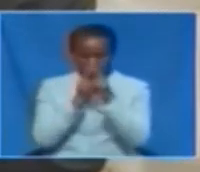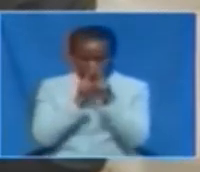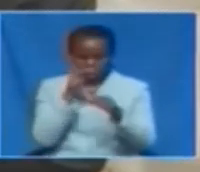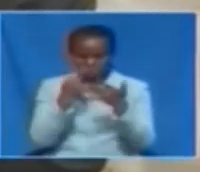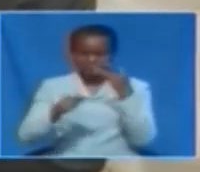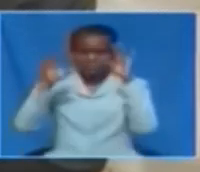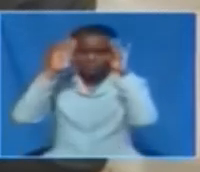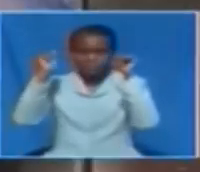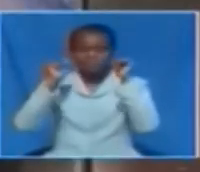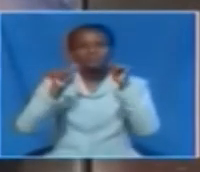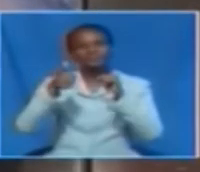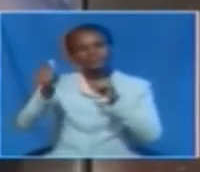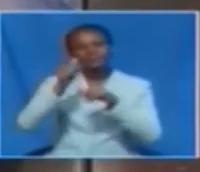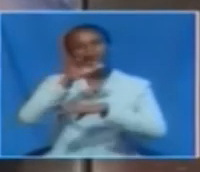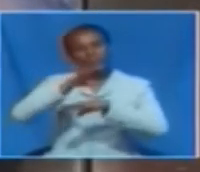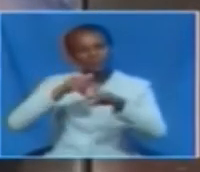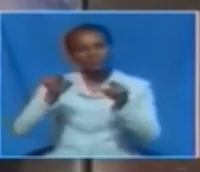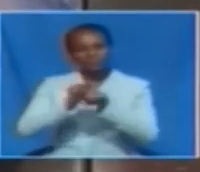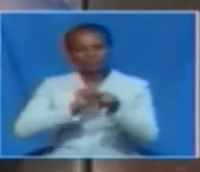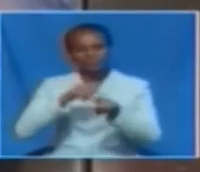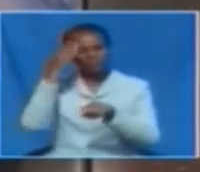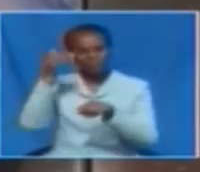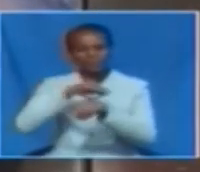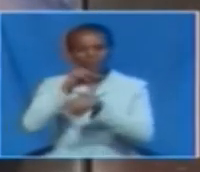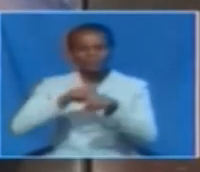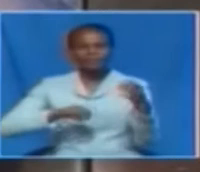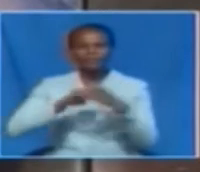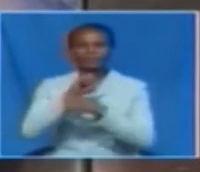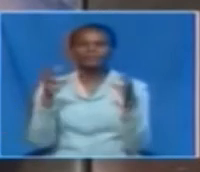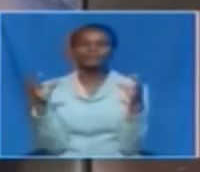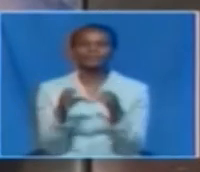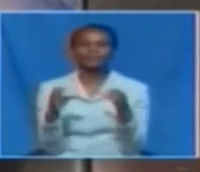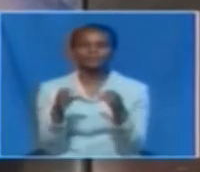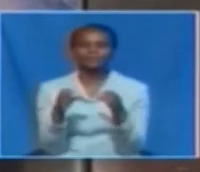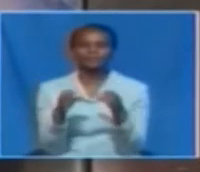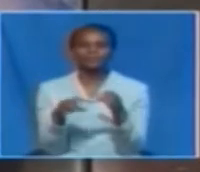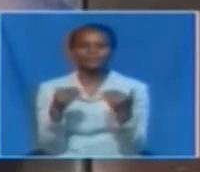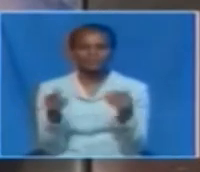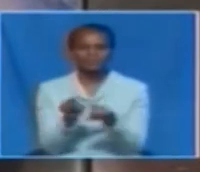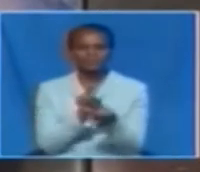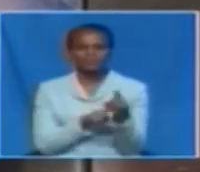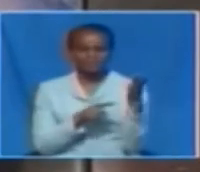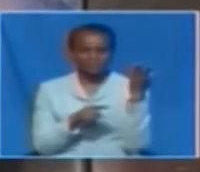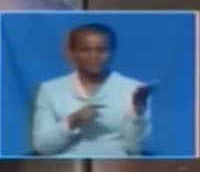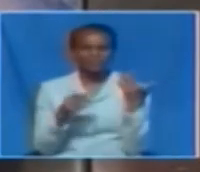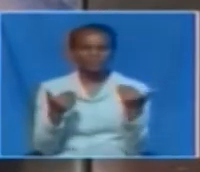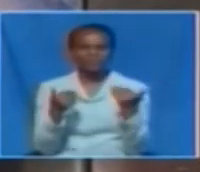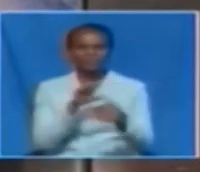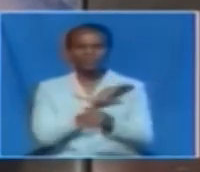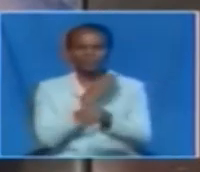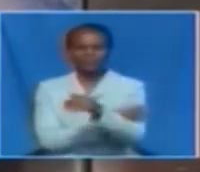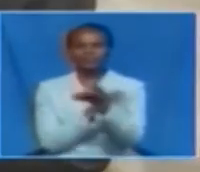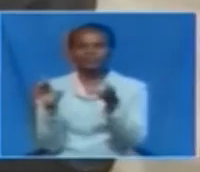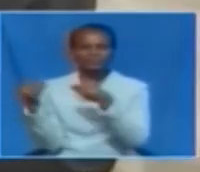the president's offer. That's why I took it to the National Executive Committee. And it is there that the mandate was given to